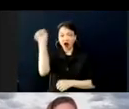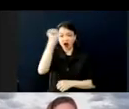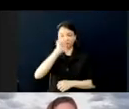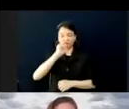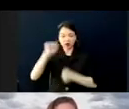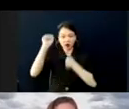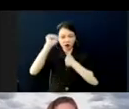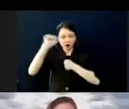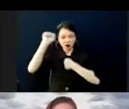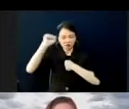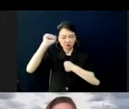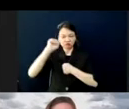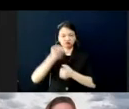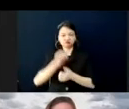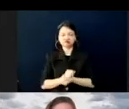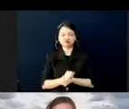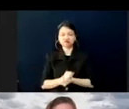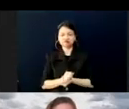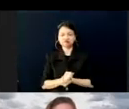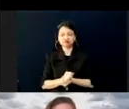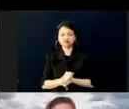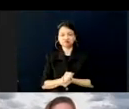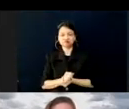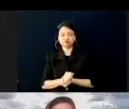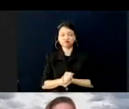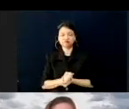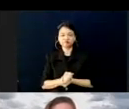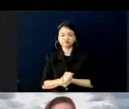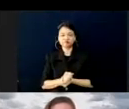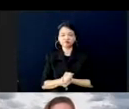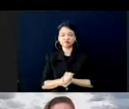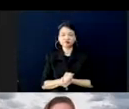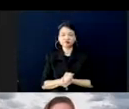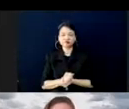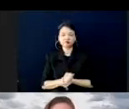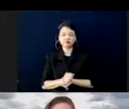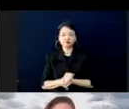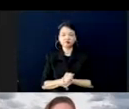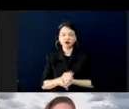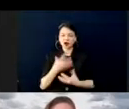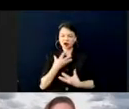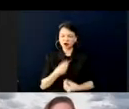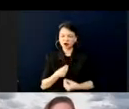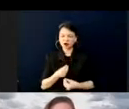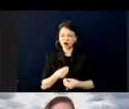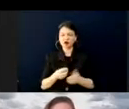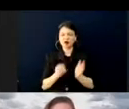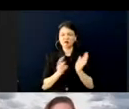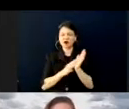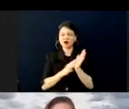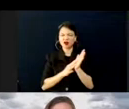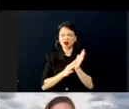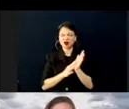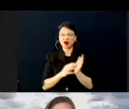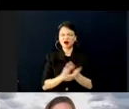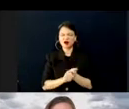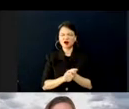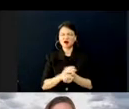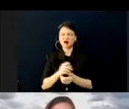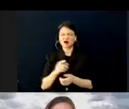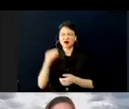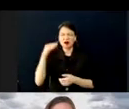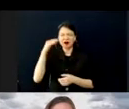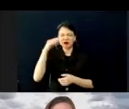settings. Concern about fraud, lack of trust. All right, any last thoughts, and I'll move on